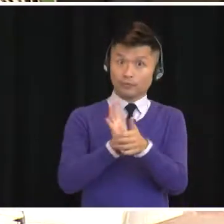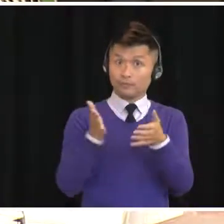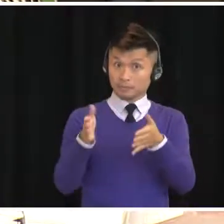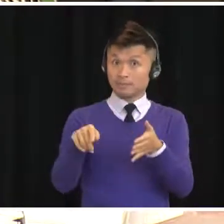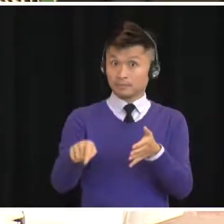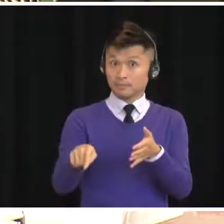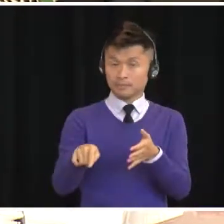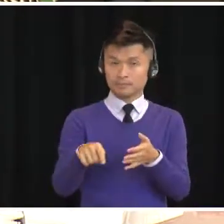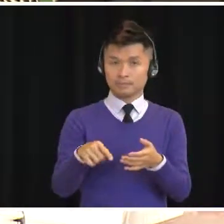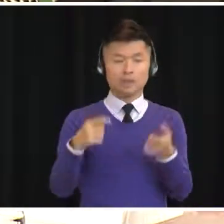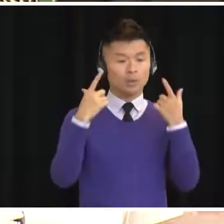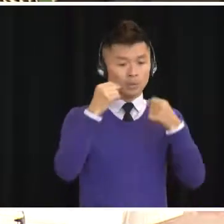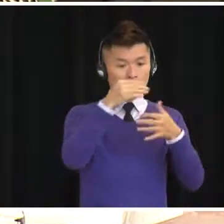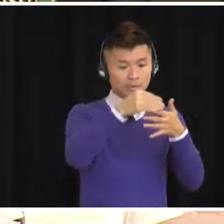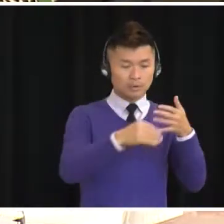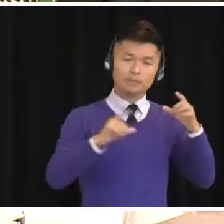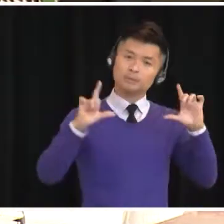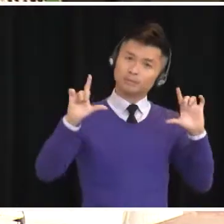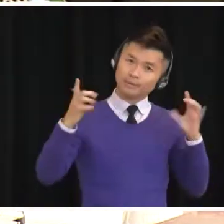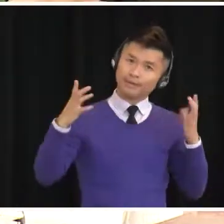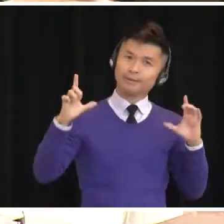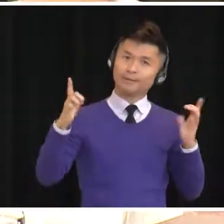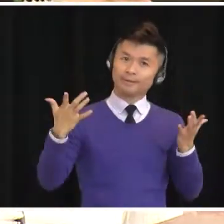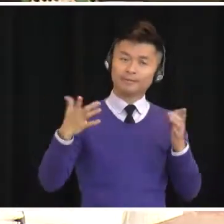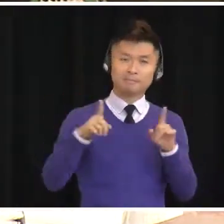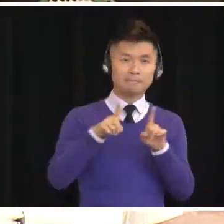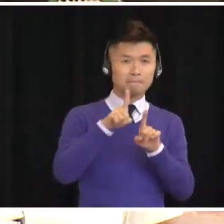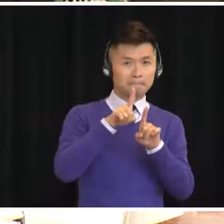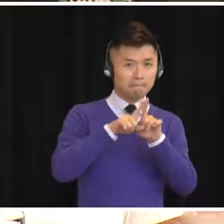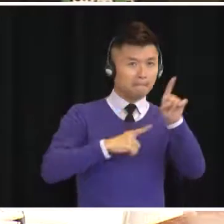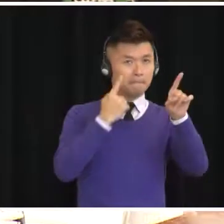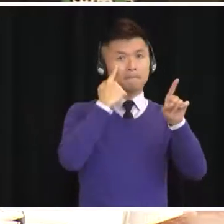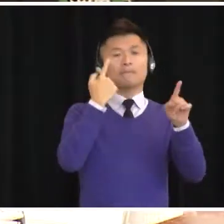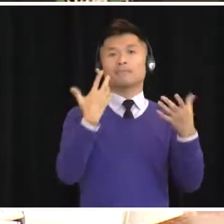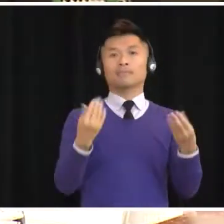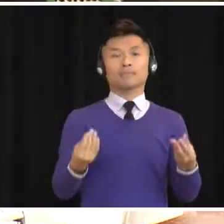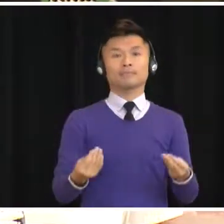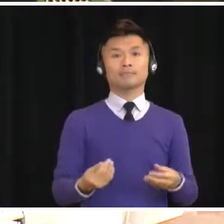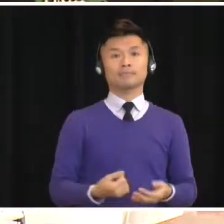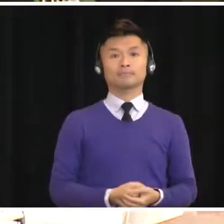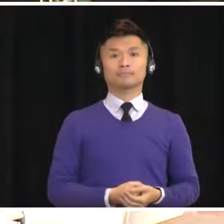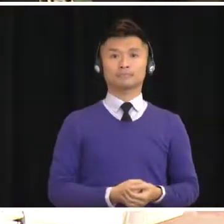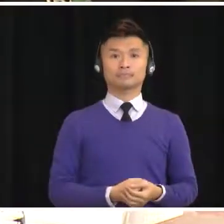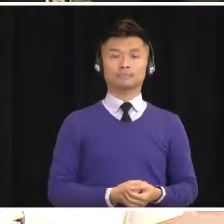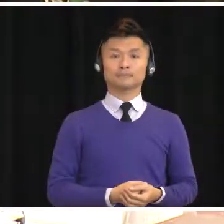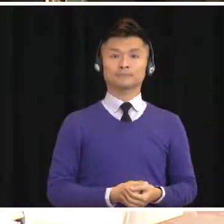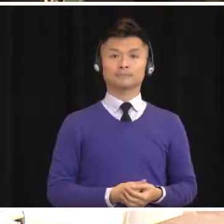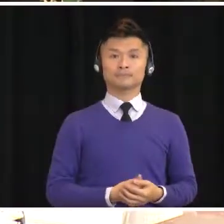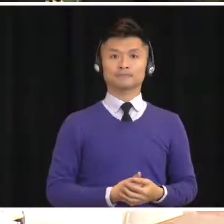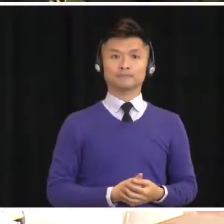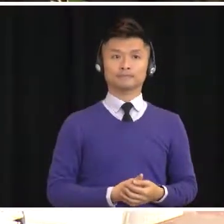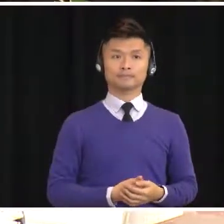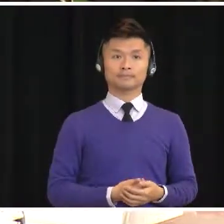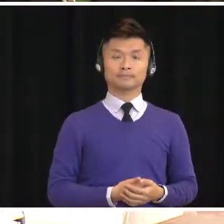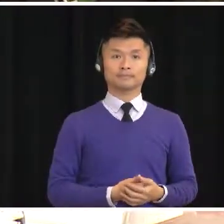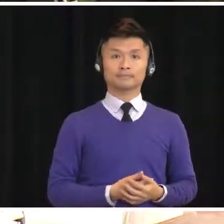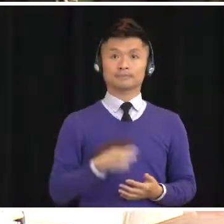In terms of services and benefits, I don't think there will be a big gap between stateless children